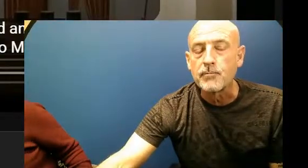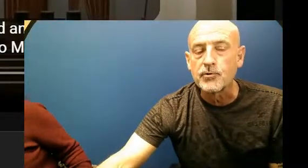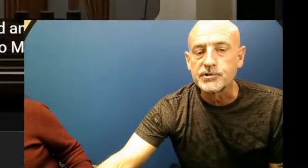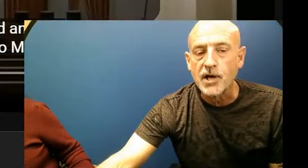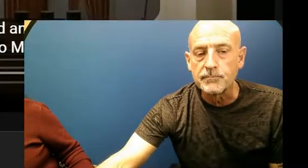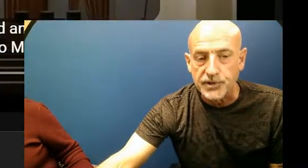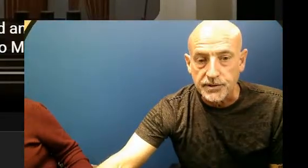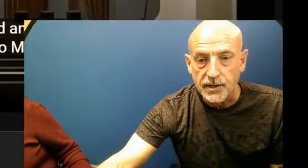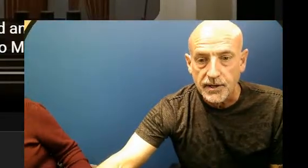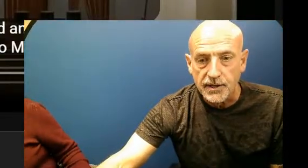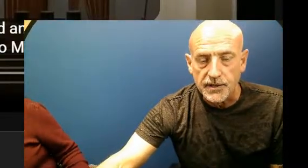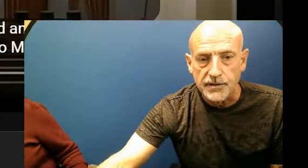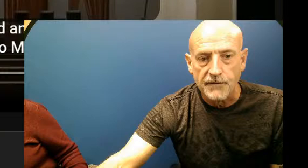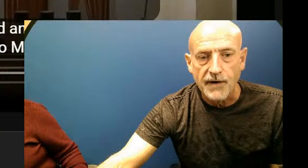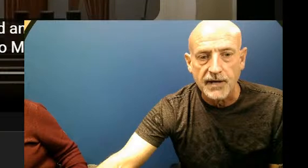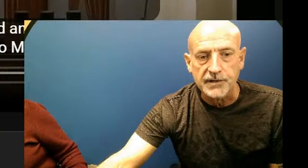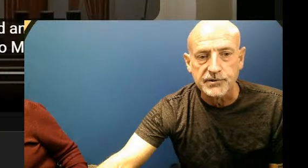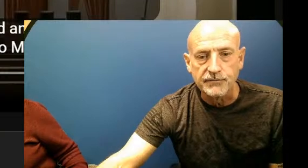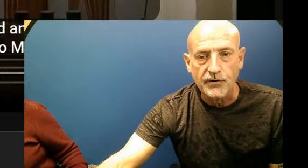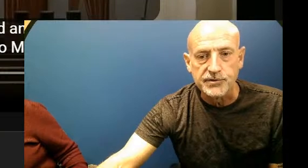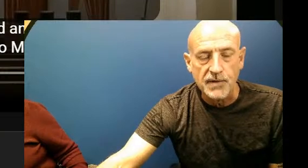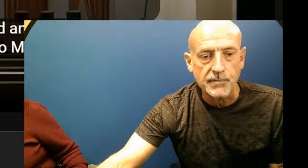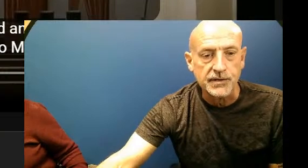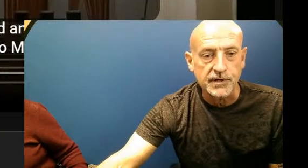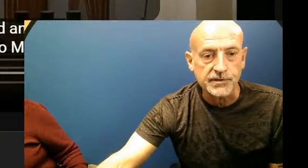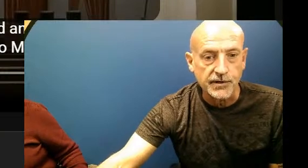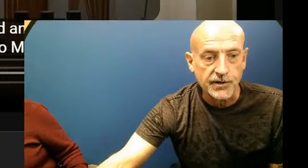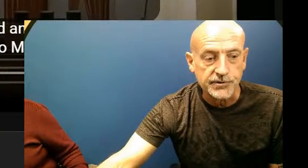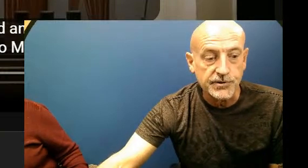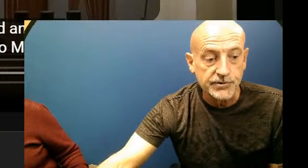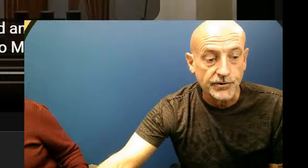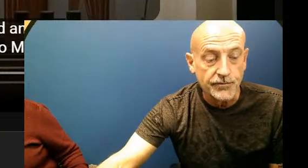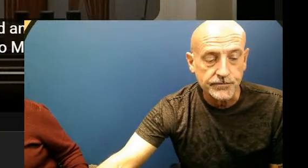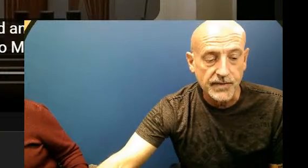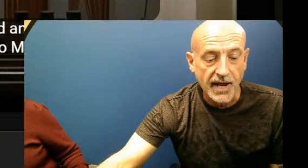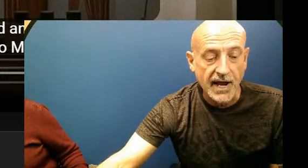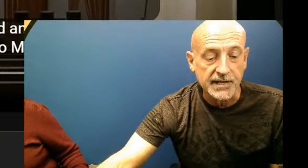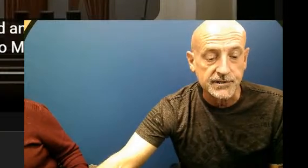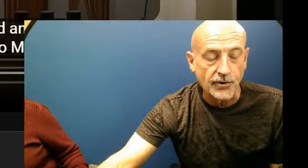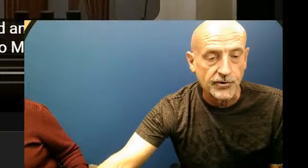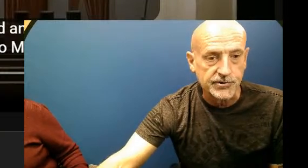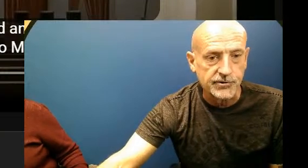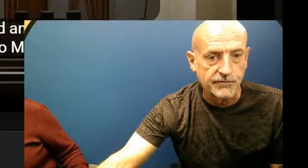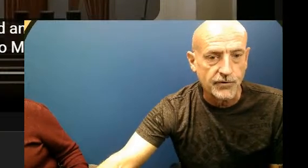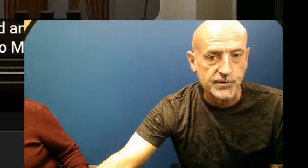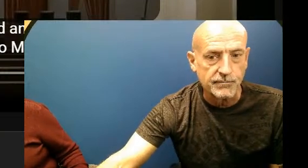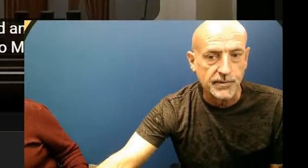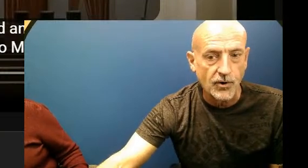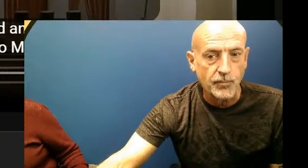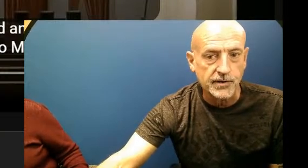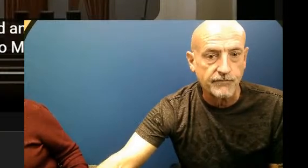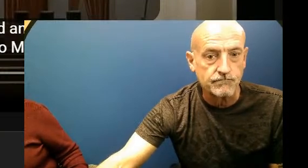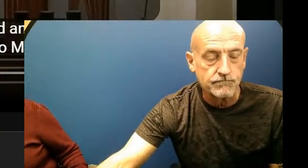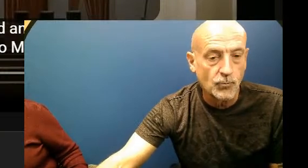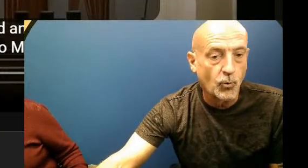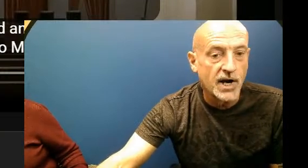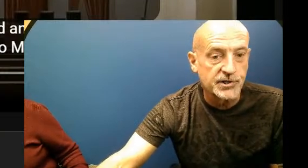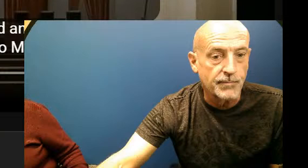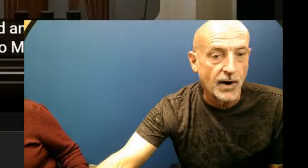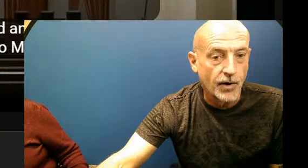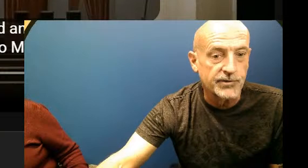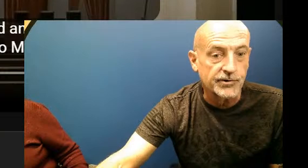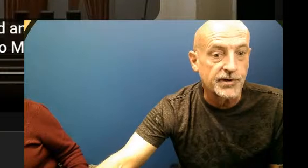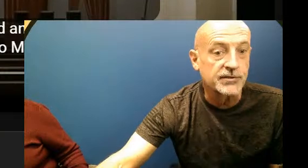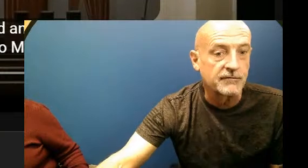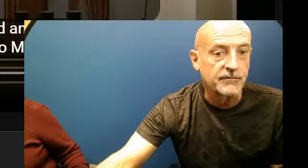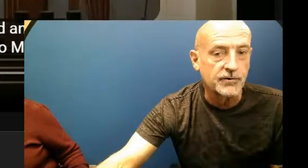there's a presumption that violation of First Amendment is unconstitutional. And as long as there's a First Amendment open question